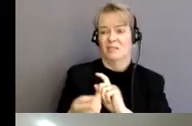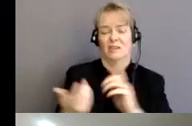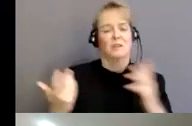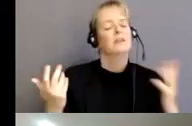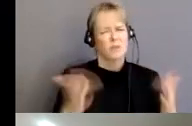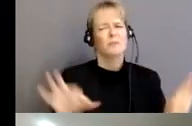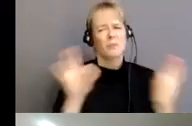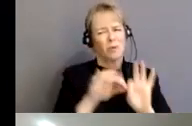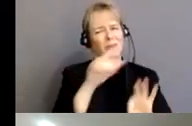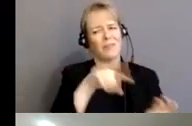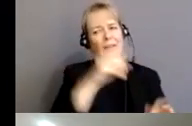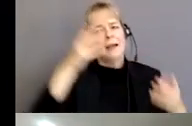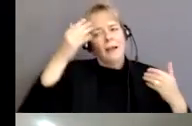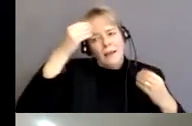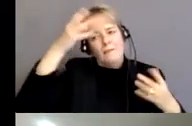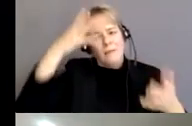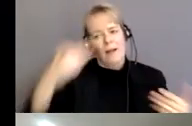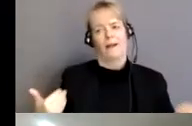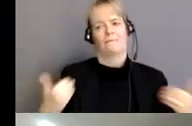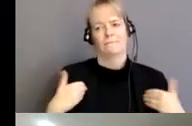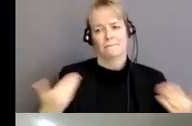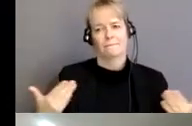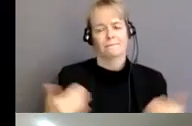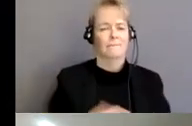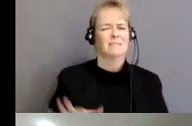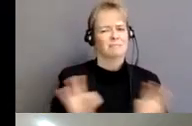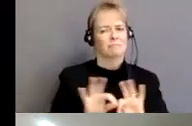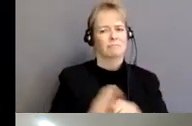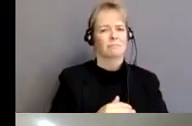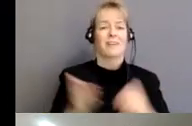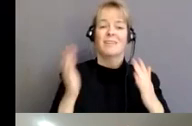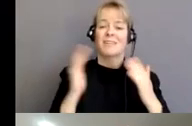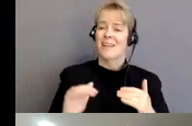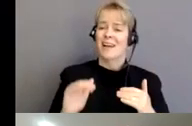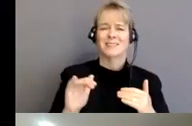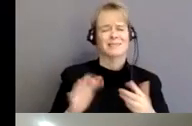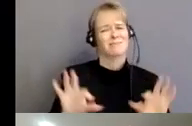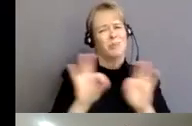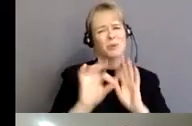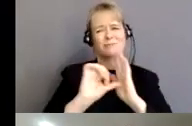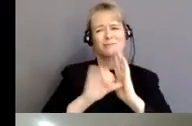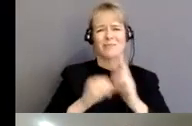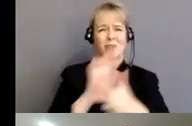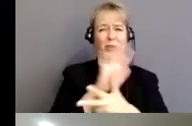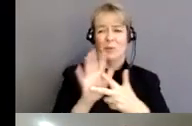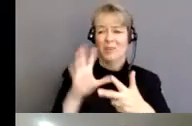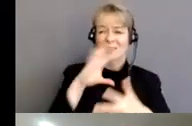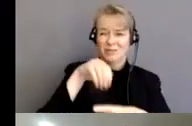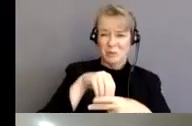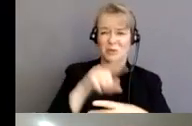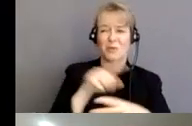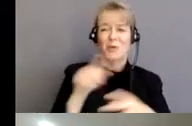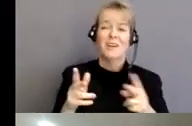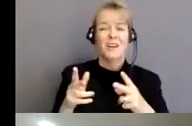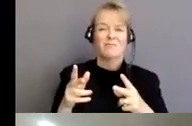important. And lastly, before we get into it, I think the three issues that we often see as elements of financial crime are greed,